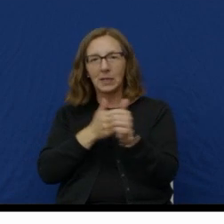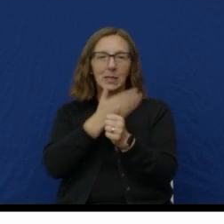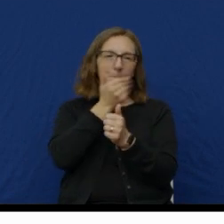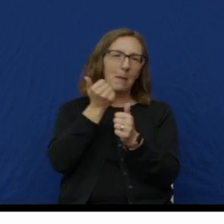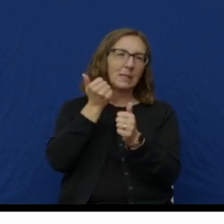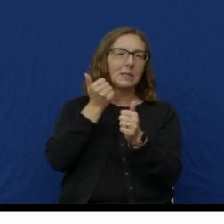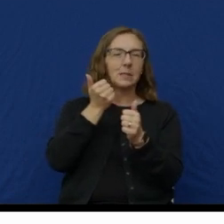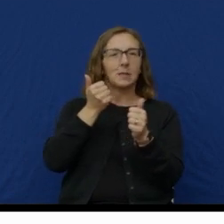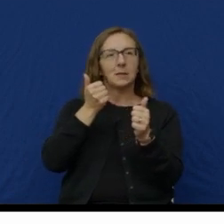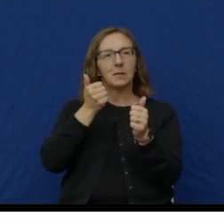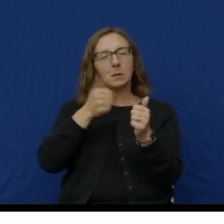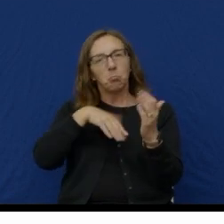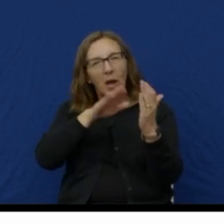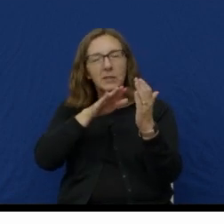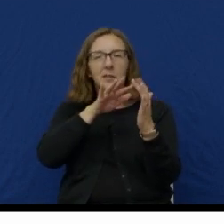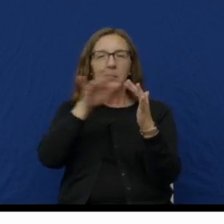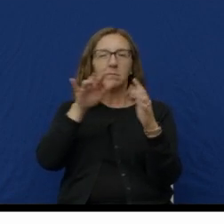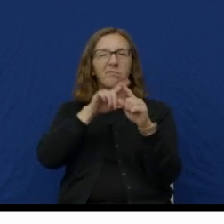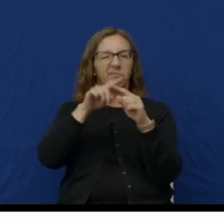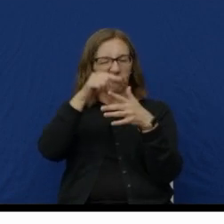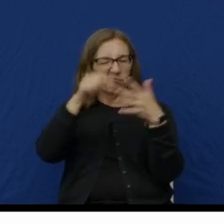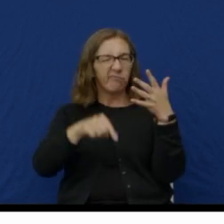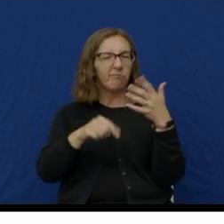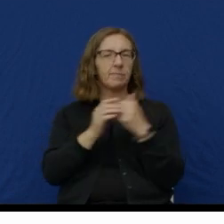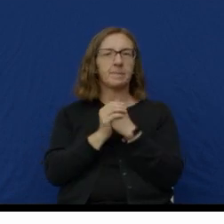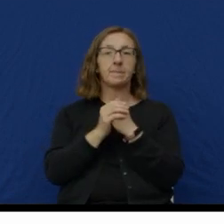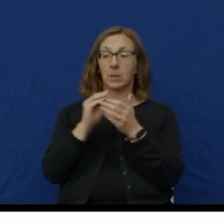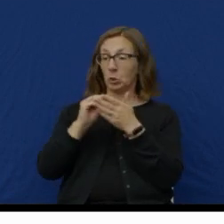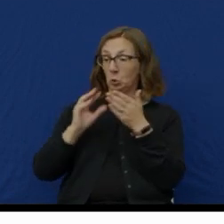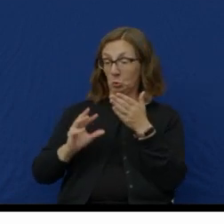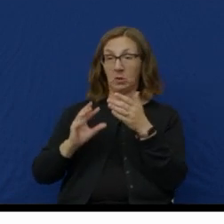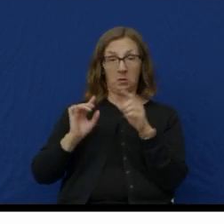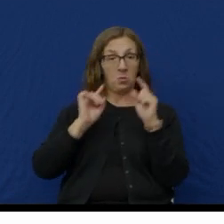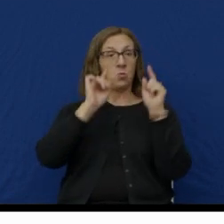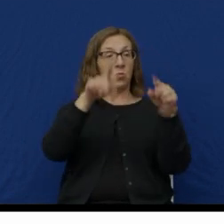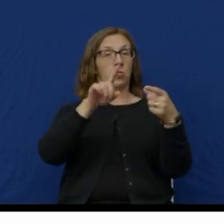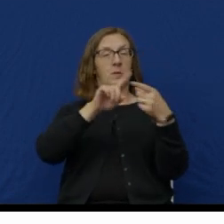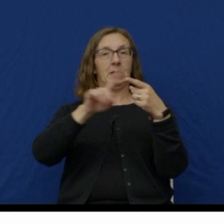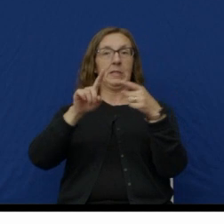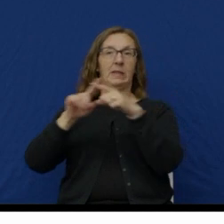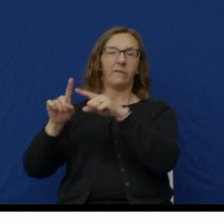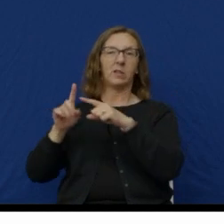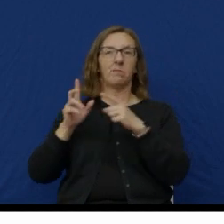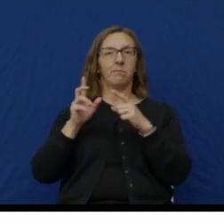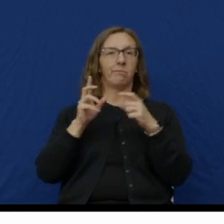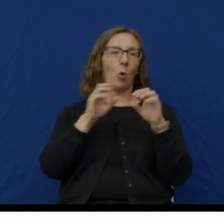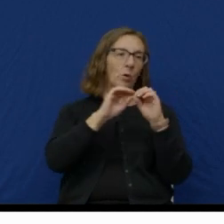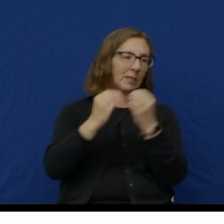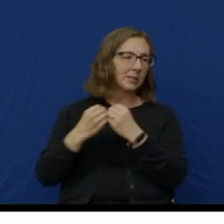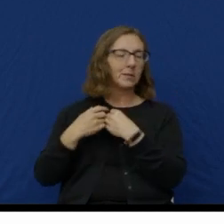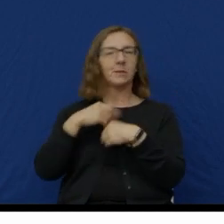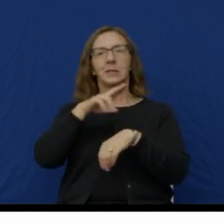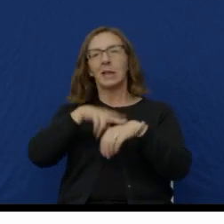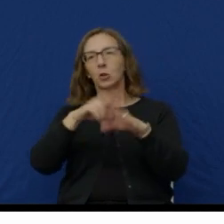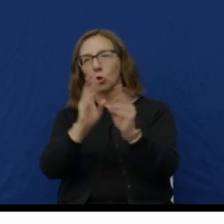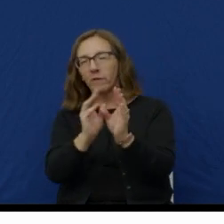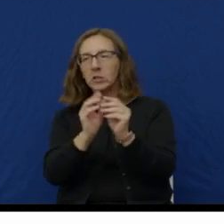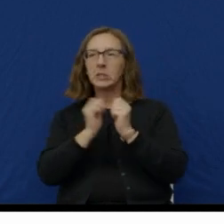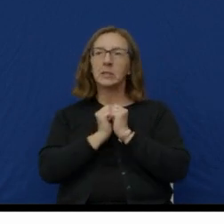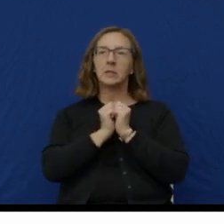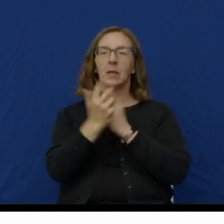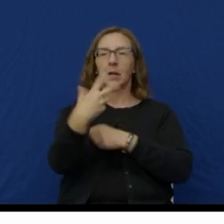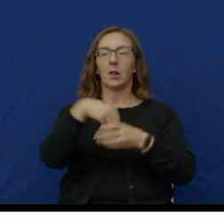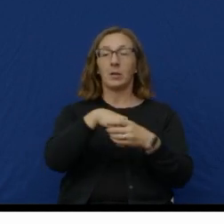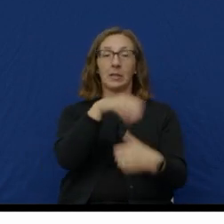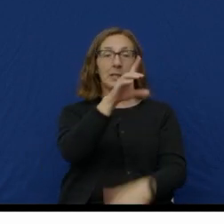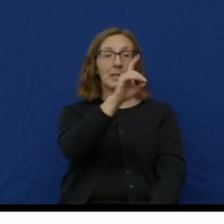practices update sessions. Students from several ATCs attended various career and technical student organizations and national conferences this summer, including